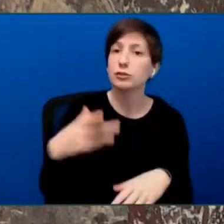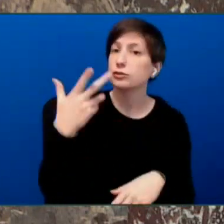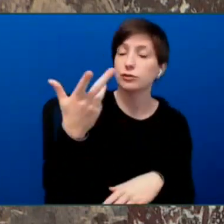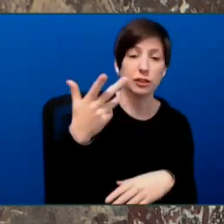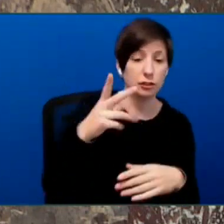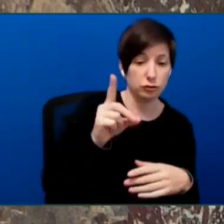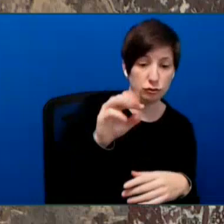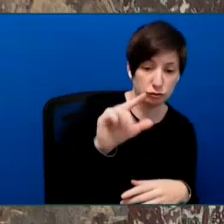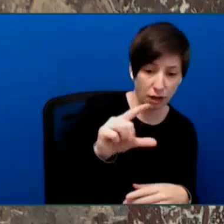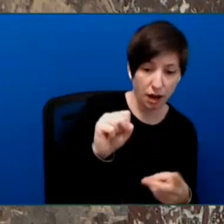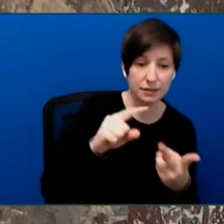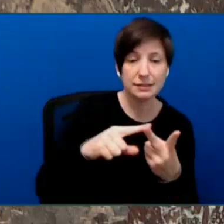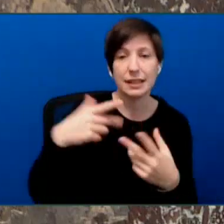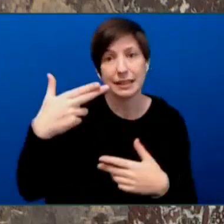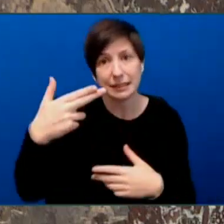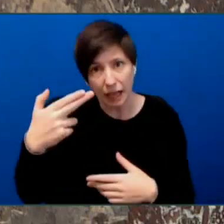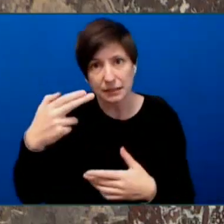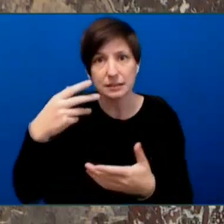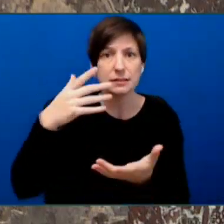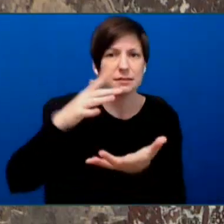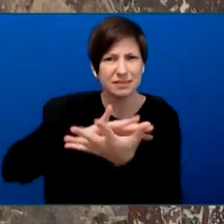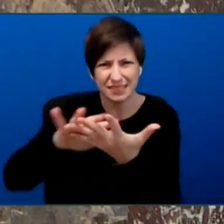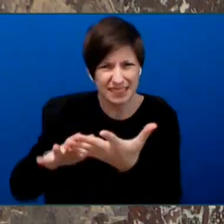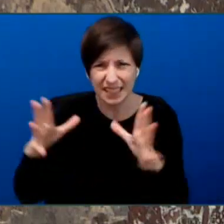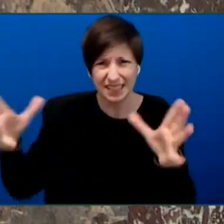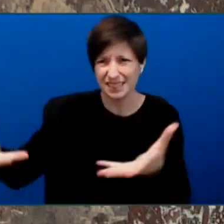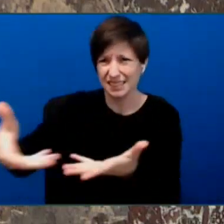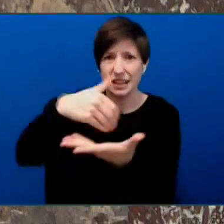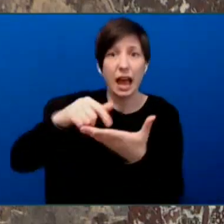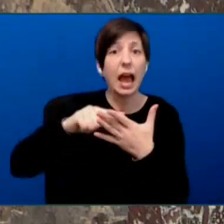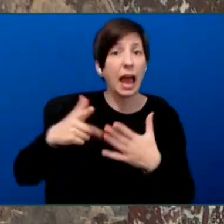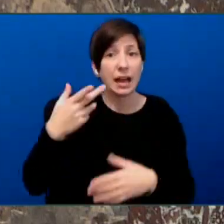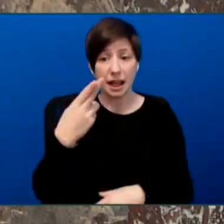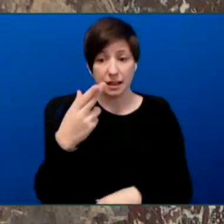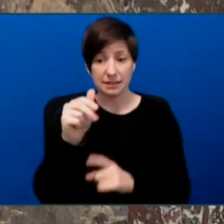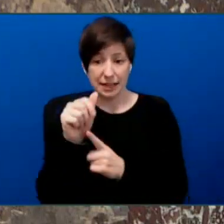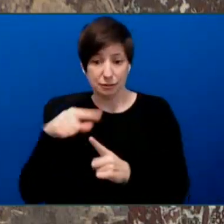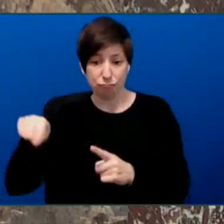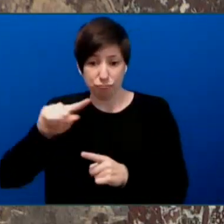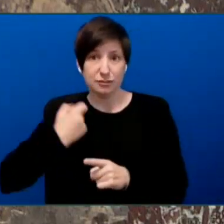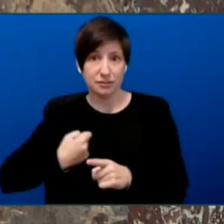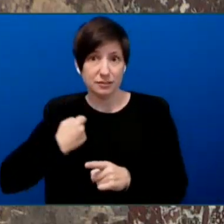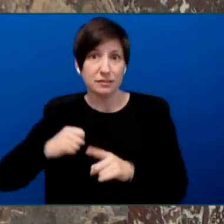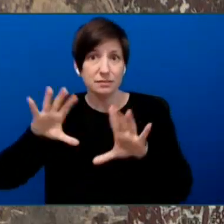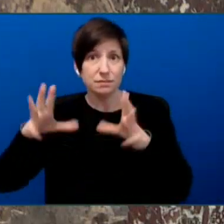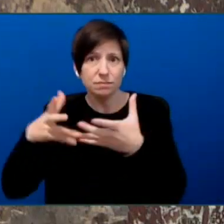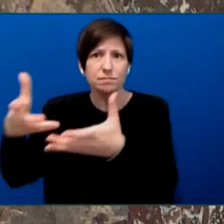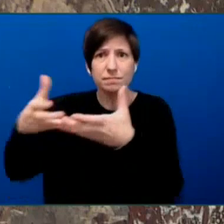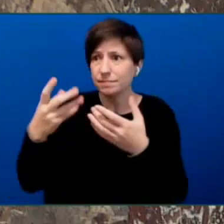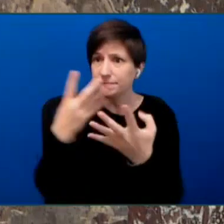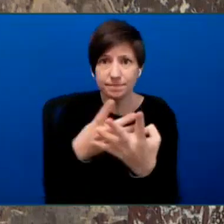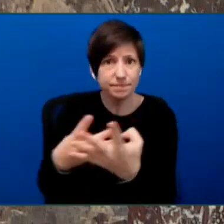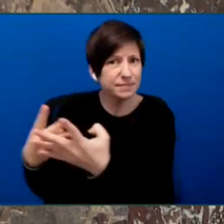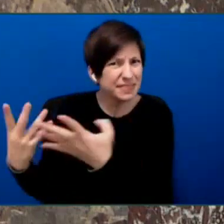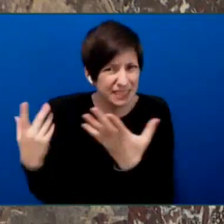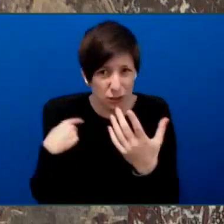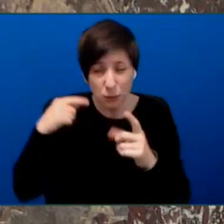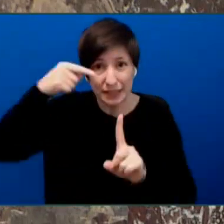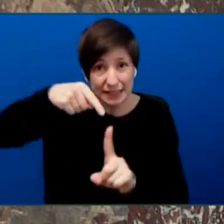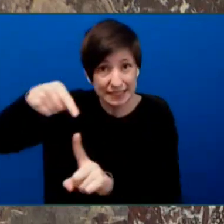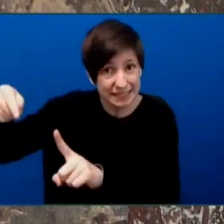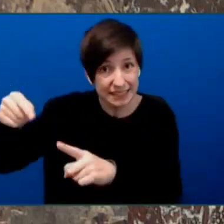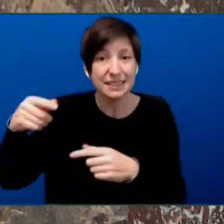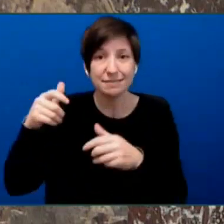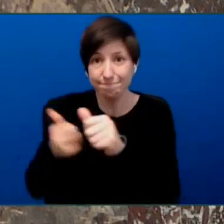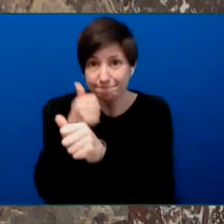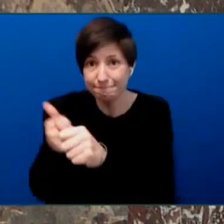clubhouses, and we're keeping them, Honourable Speaker. For the member to pretend that we are anything other than going after the drug dealers, whether they work for the